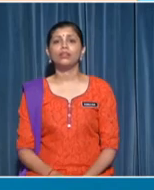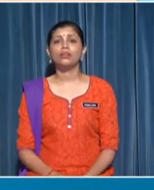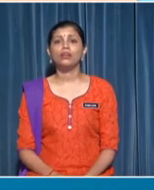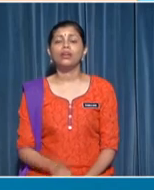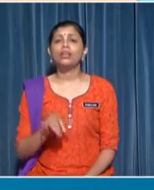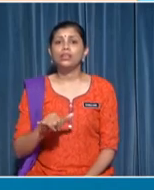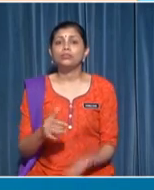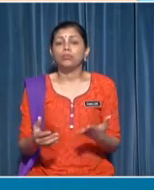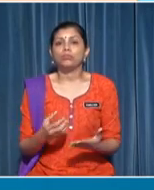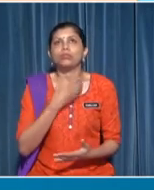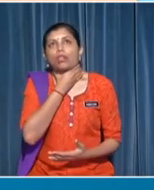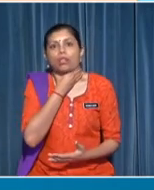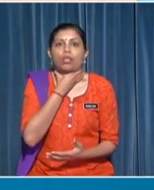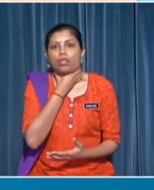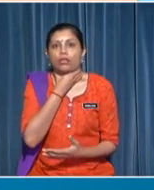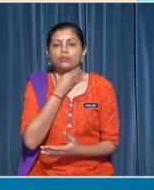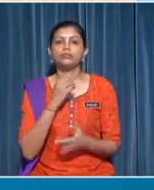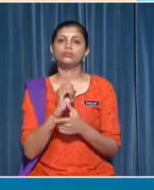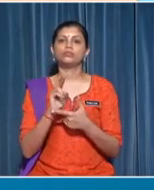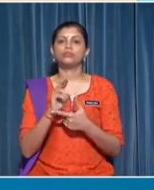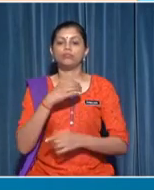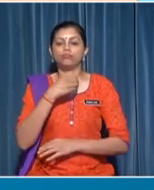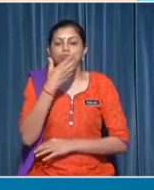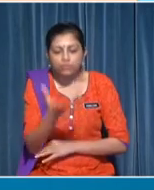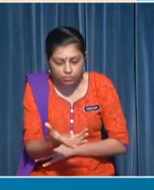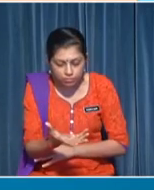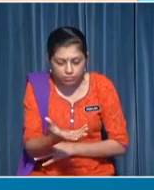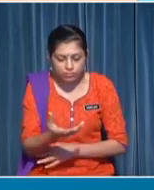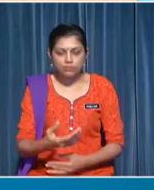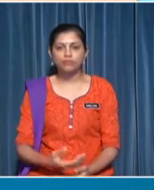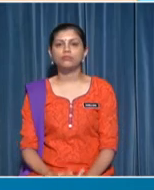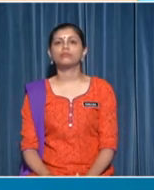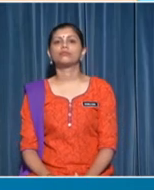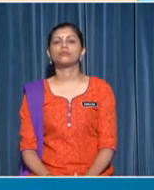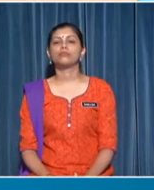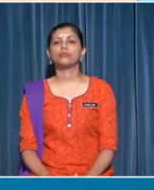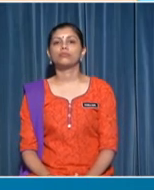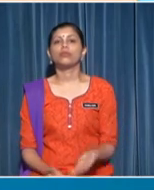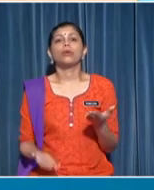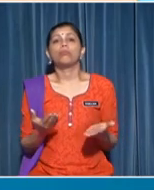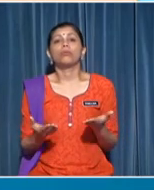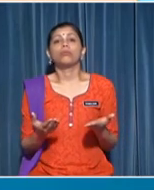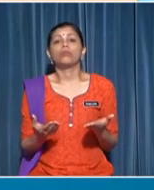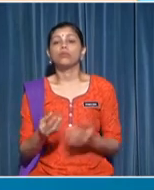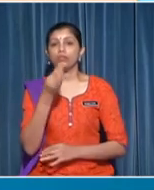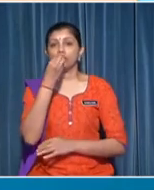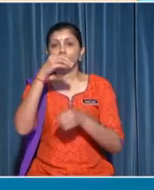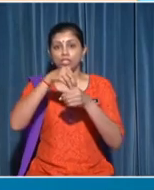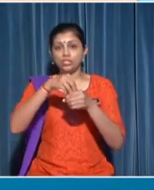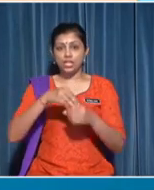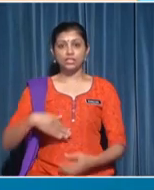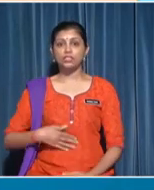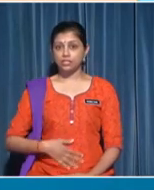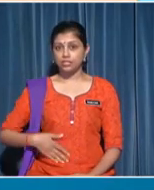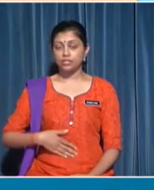might choke and vomit or throw up. Probably the food inside your stomach or even